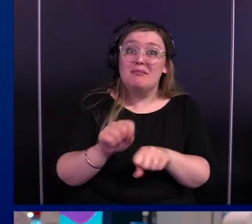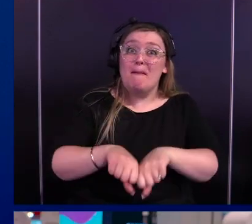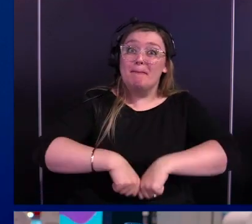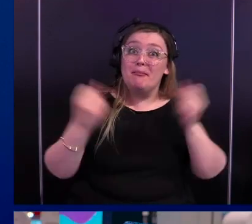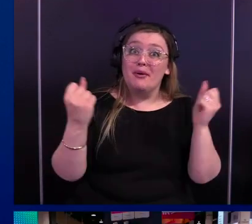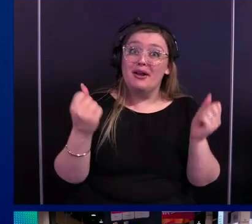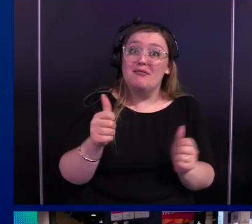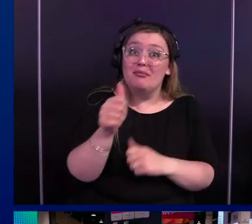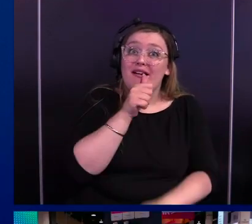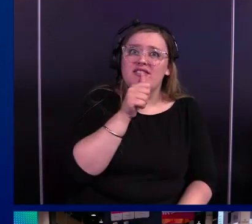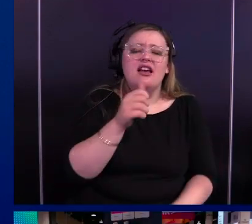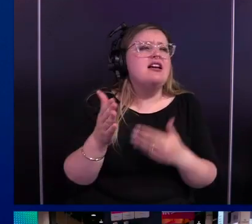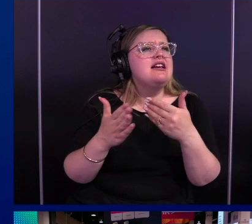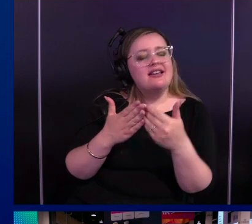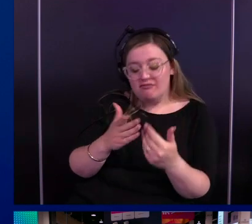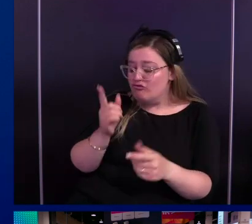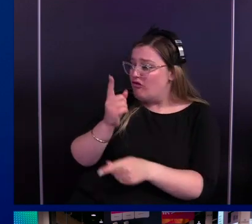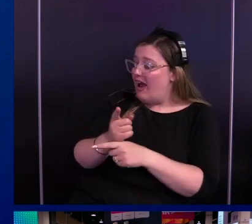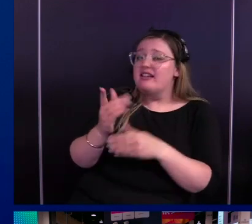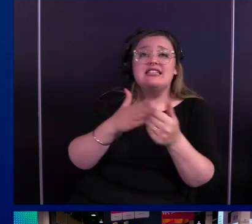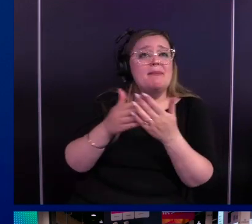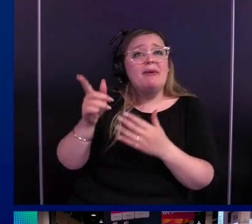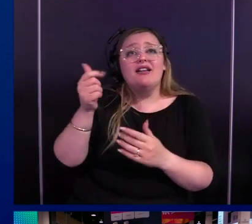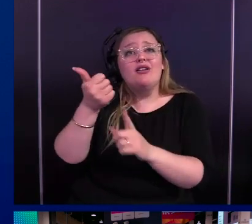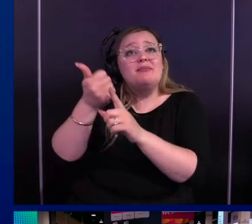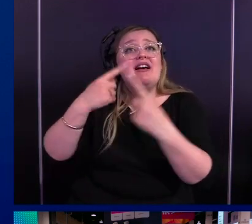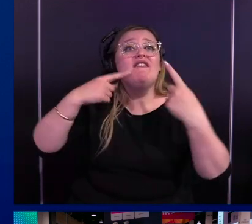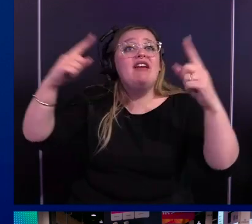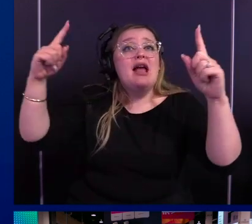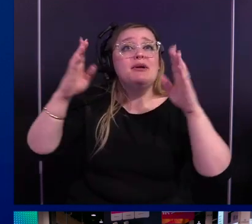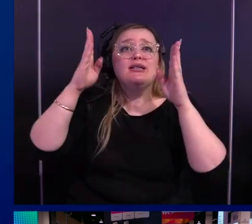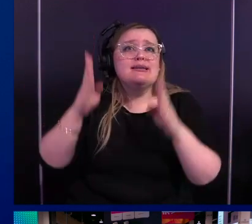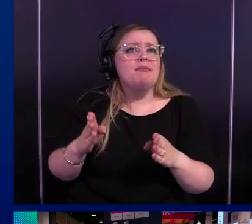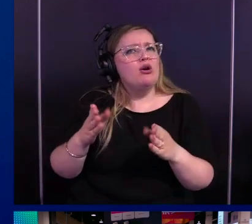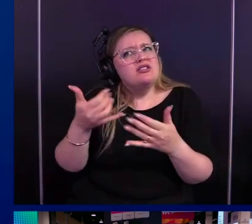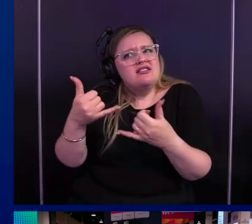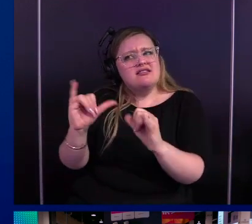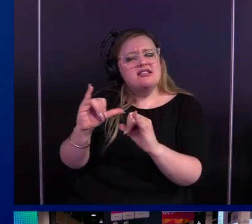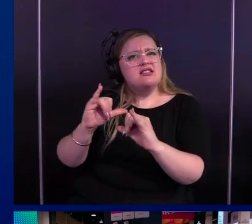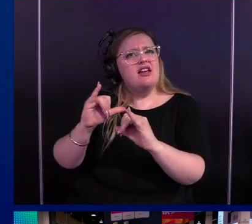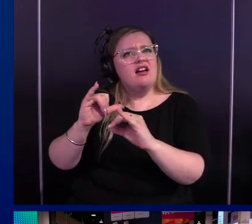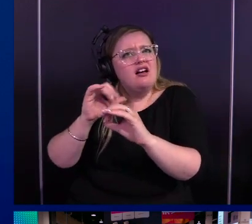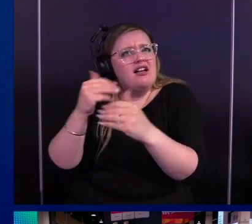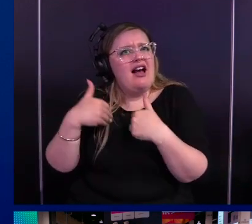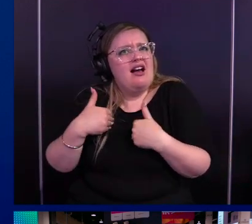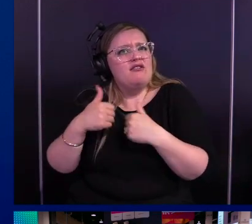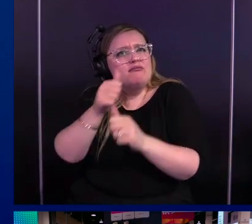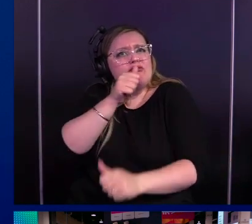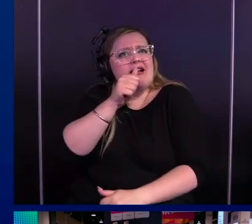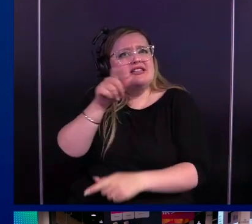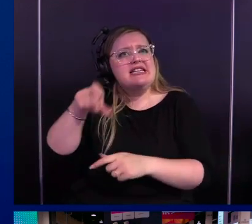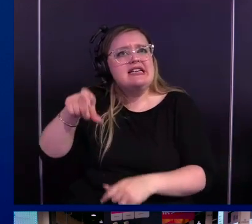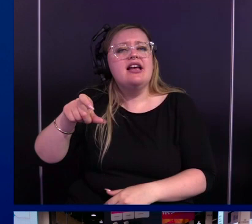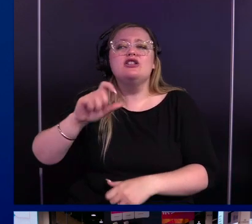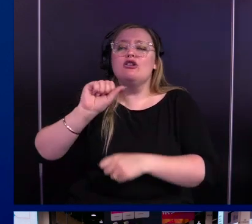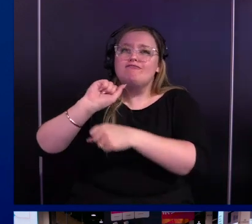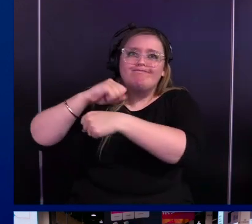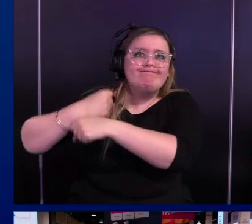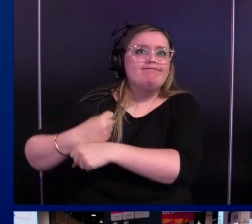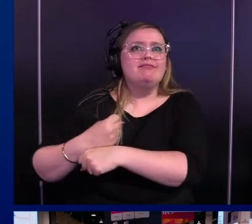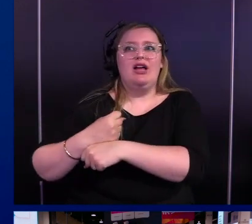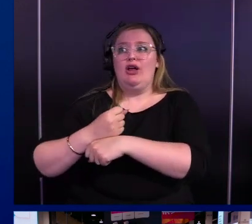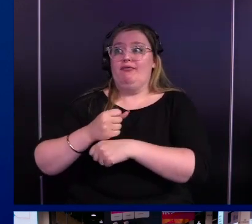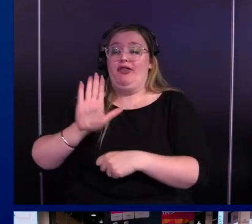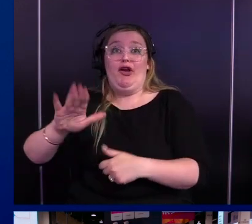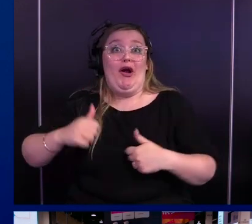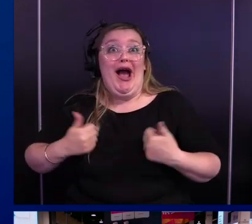they're famous, they still have some privacy. They still have privacy needs. So locking it down and maintaining security around who they are, where they live, what their phone numbers are,